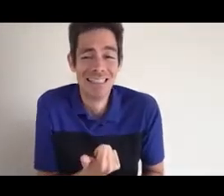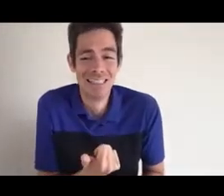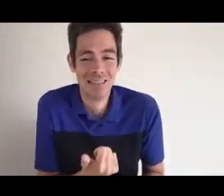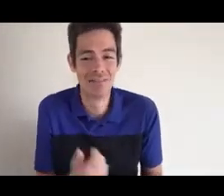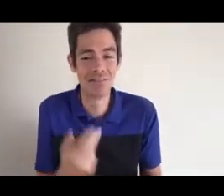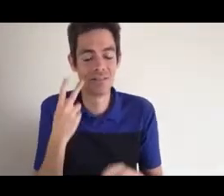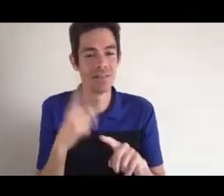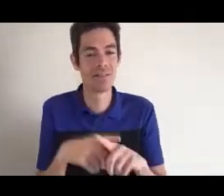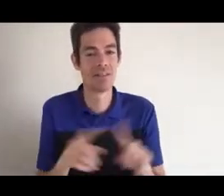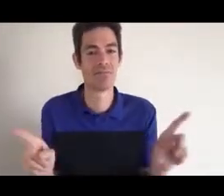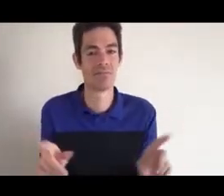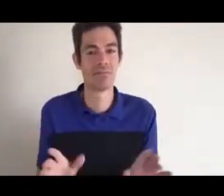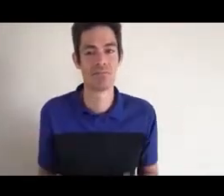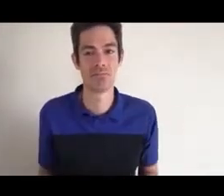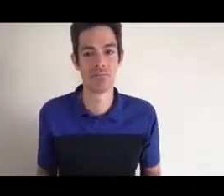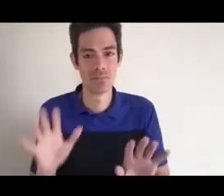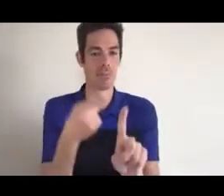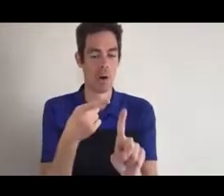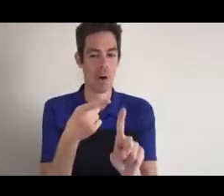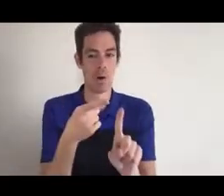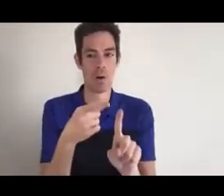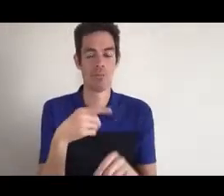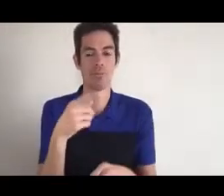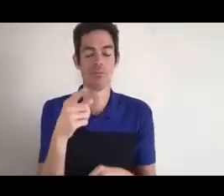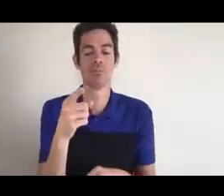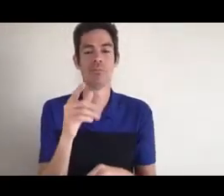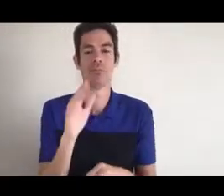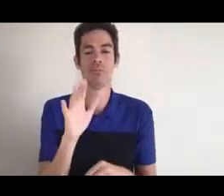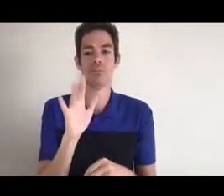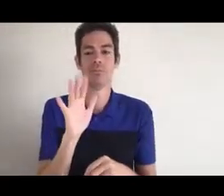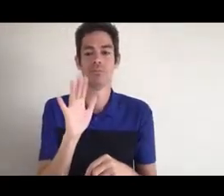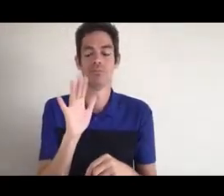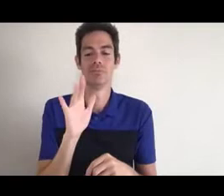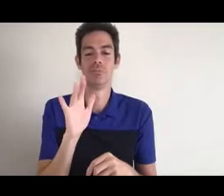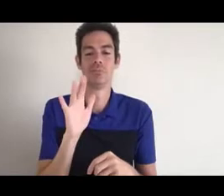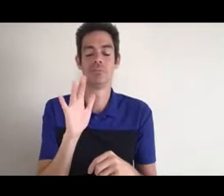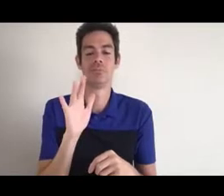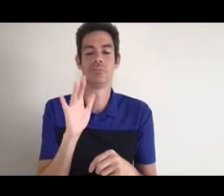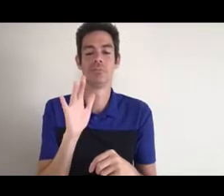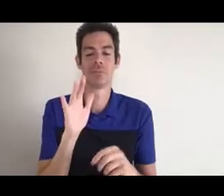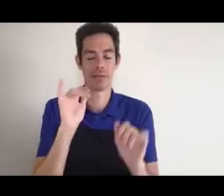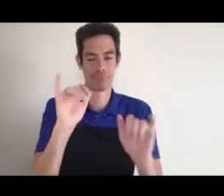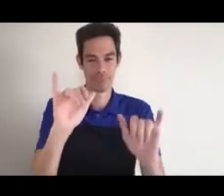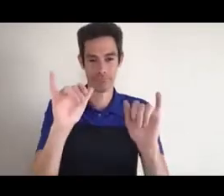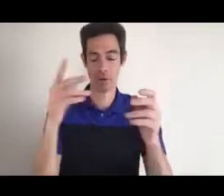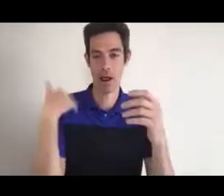oh, such an adorable, cute little dog. All right, yeah, that's a great point.